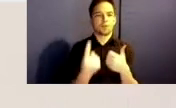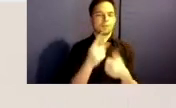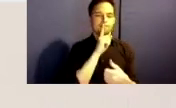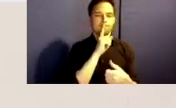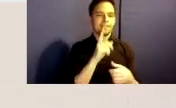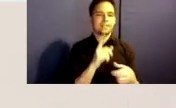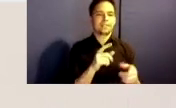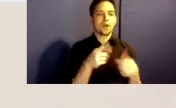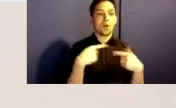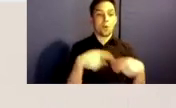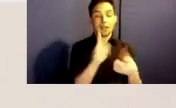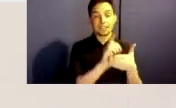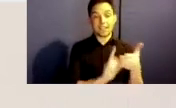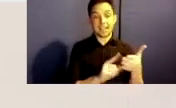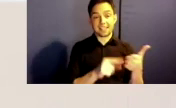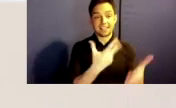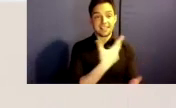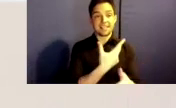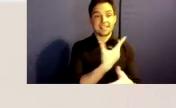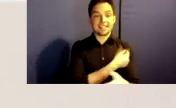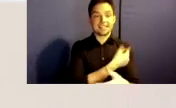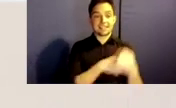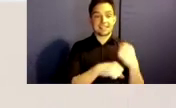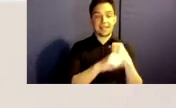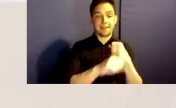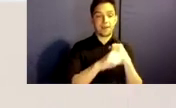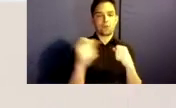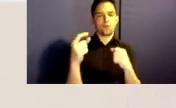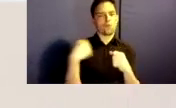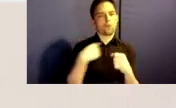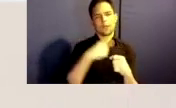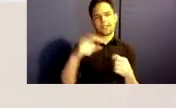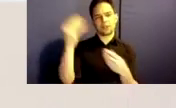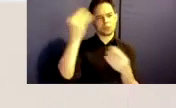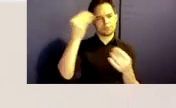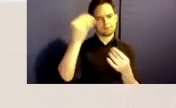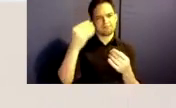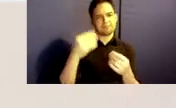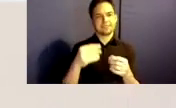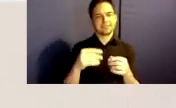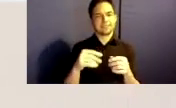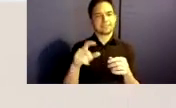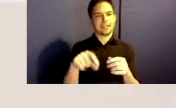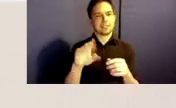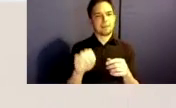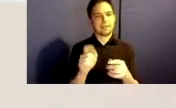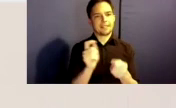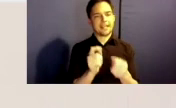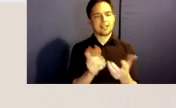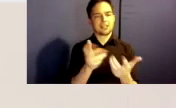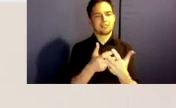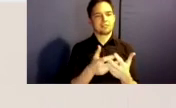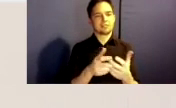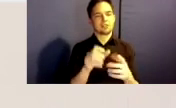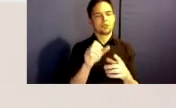designing this vaccine campaign, we need to take into consideration that it has to be tailored to country context